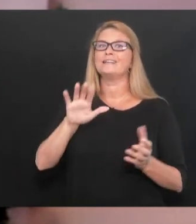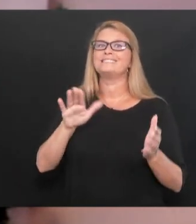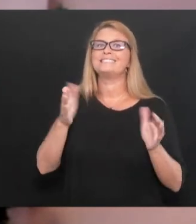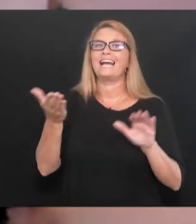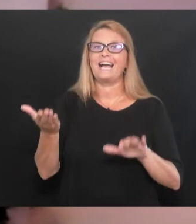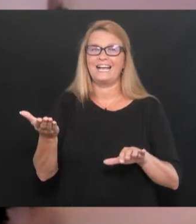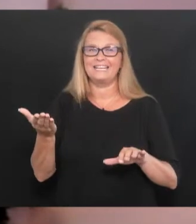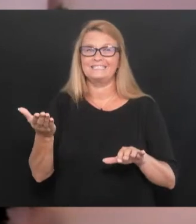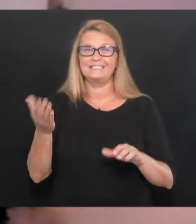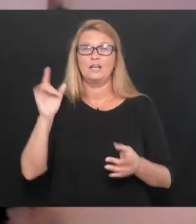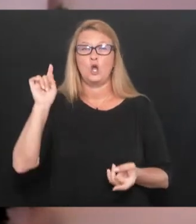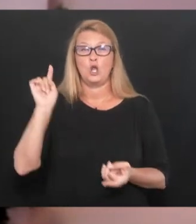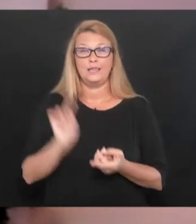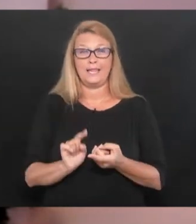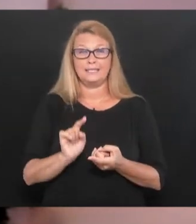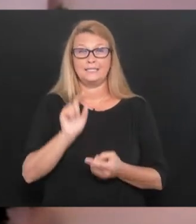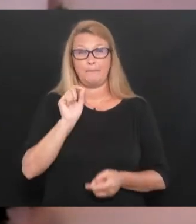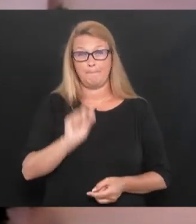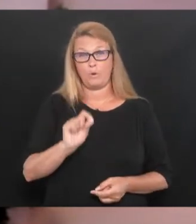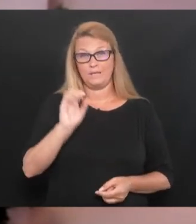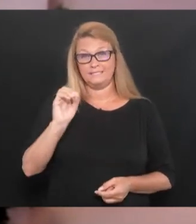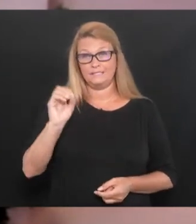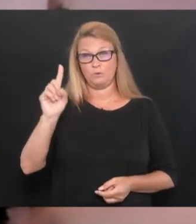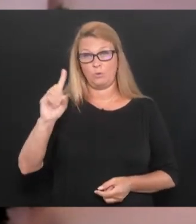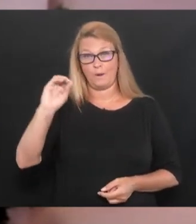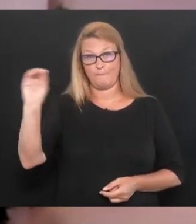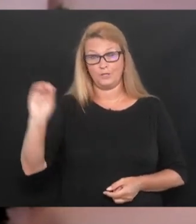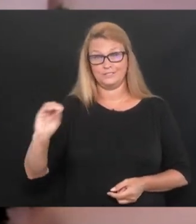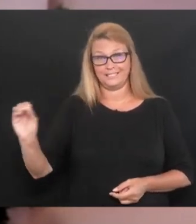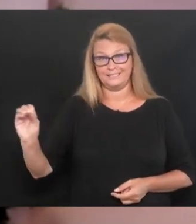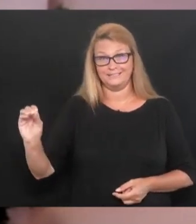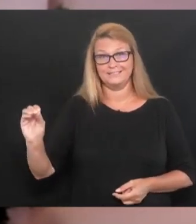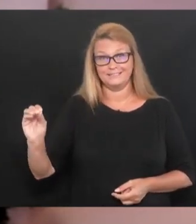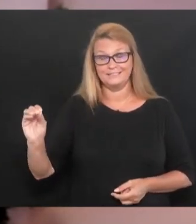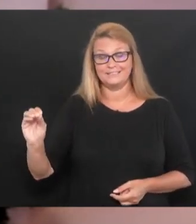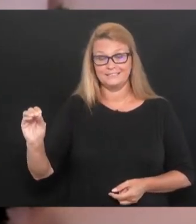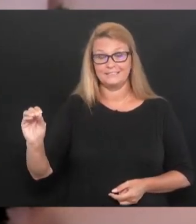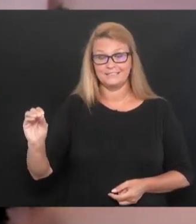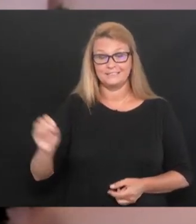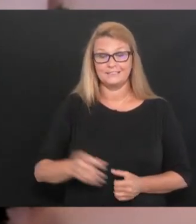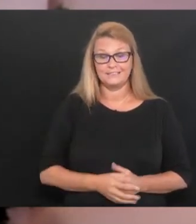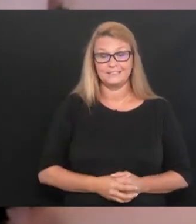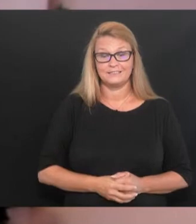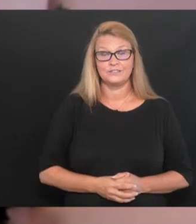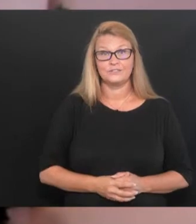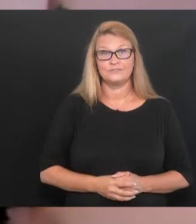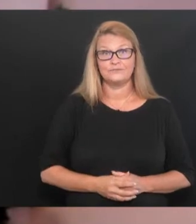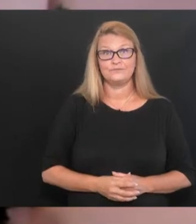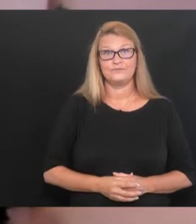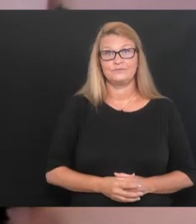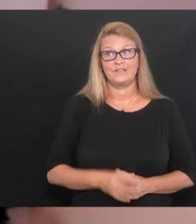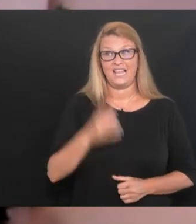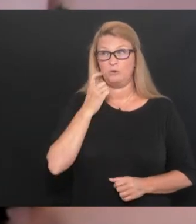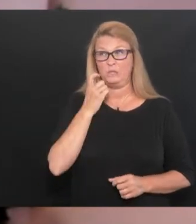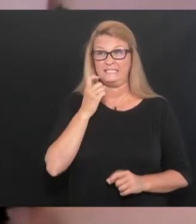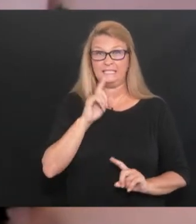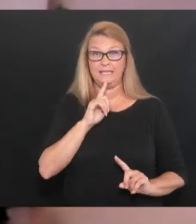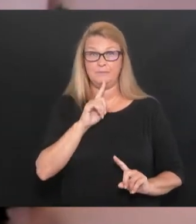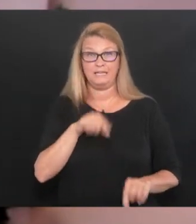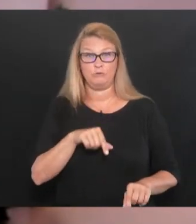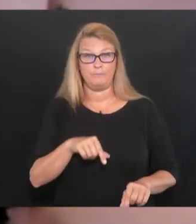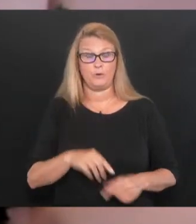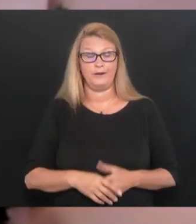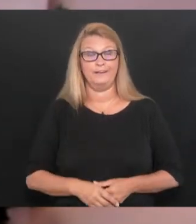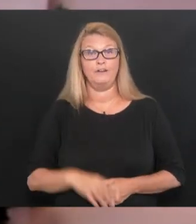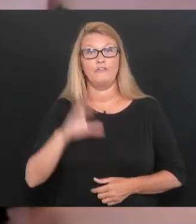than 0.1%, 0.01%, as I read the CDC data that just came out recently as well.